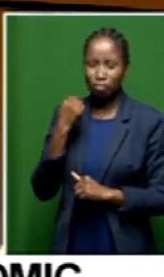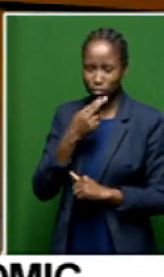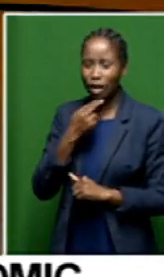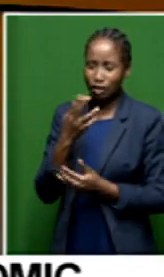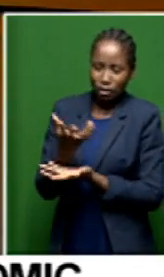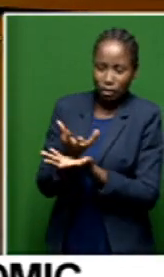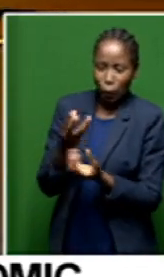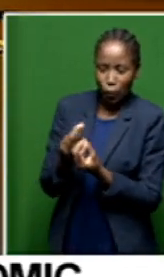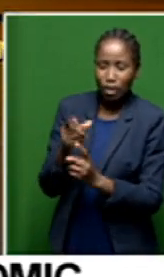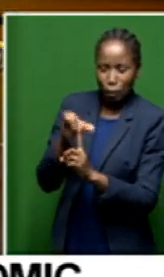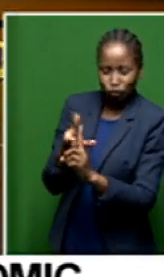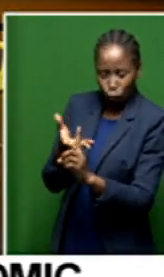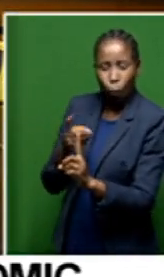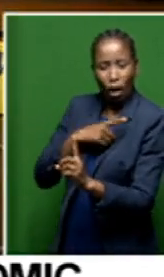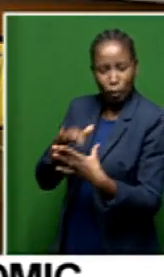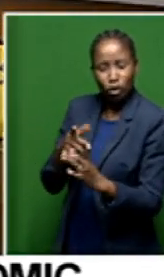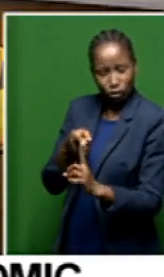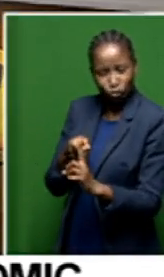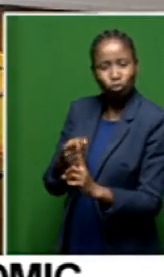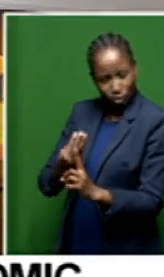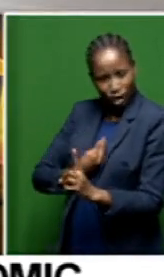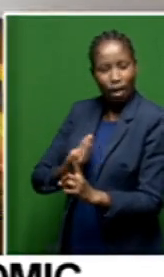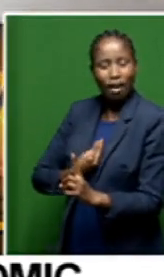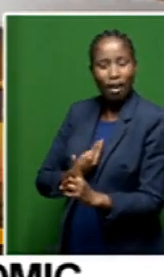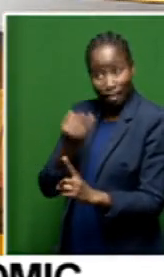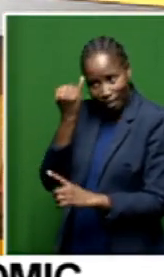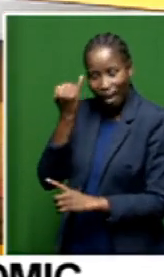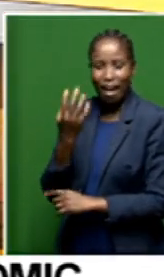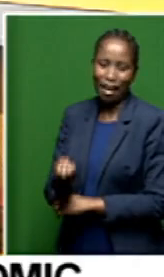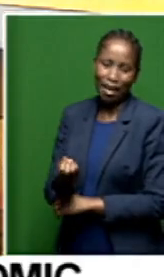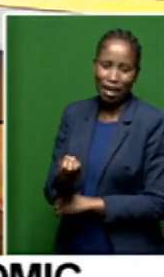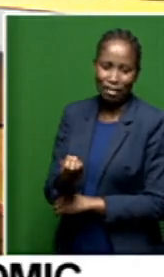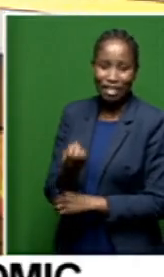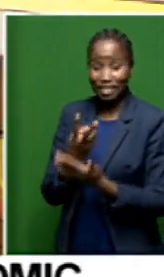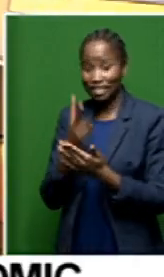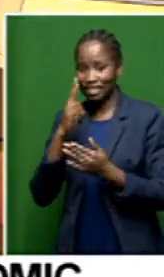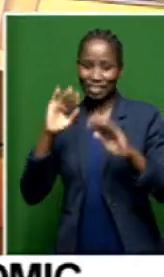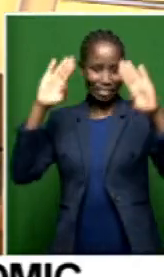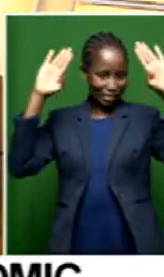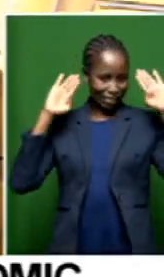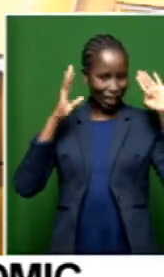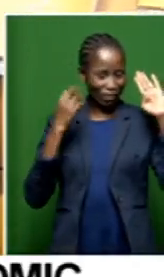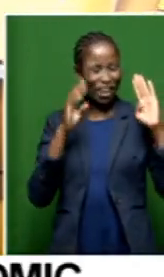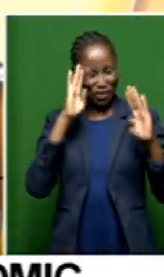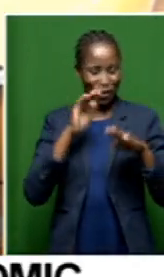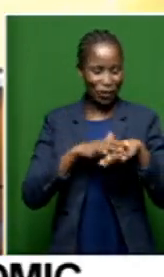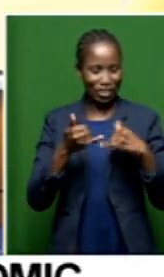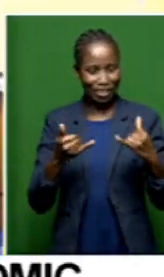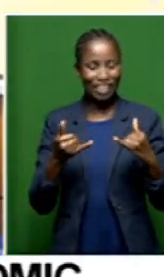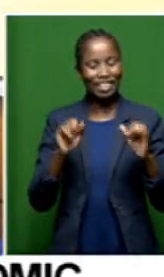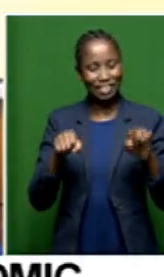because you are young. You have got these ideas, and I can see these light bulbs behind you. I know it's a virtual screen. So,